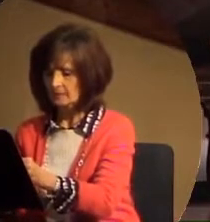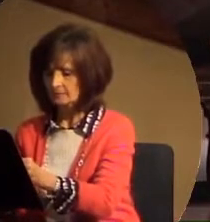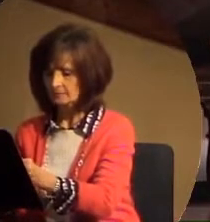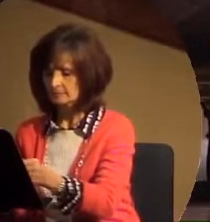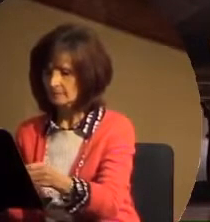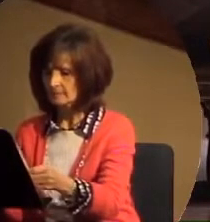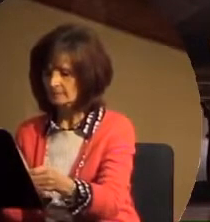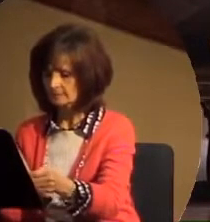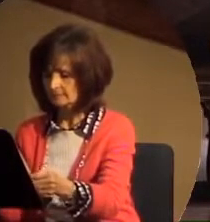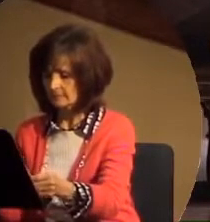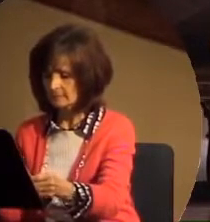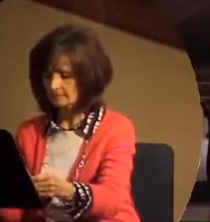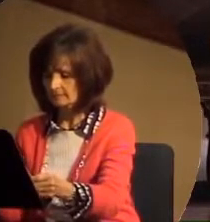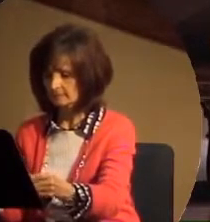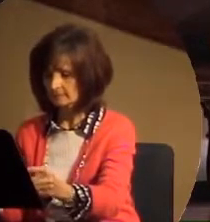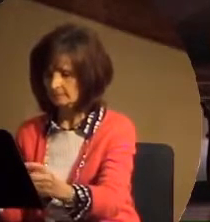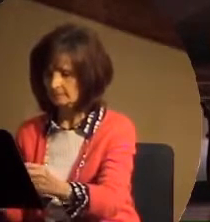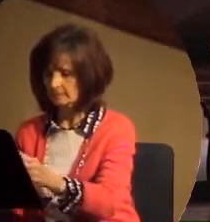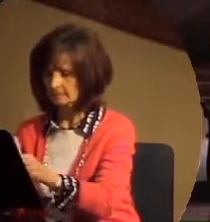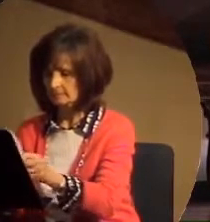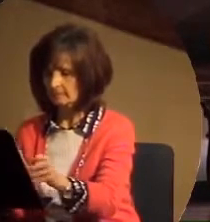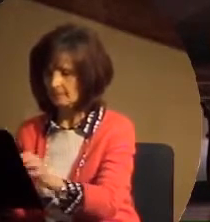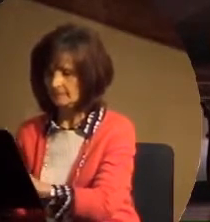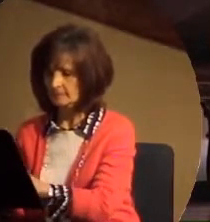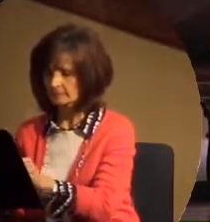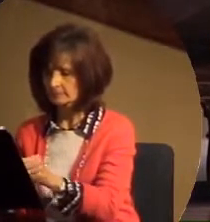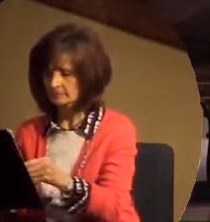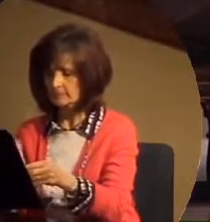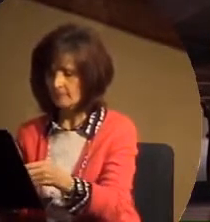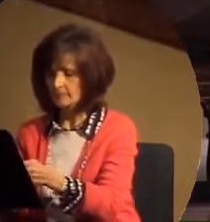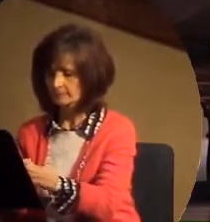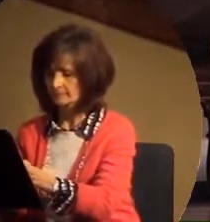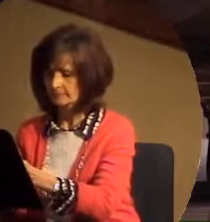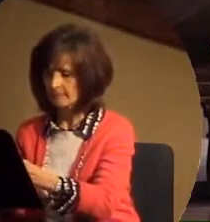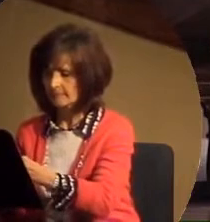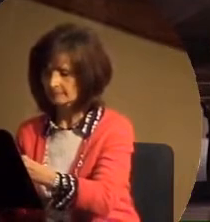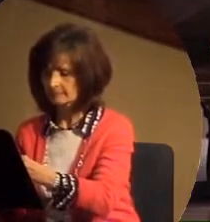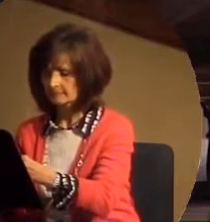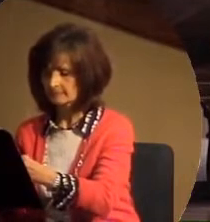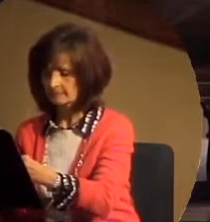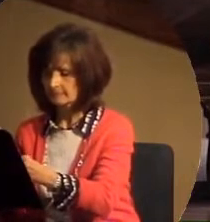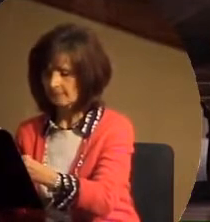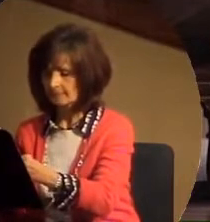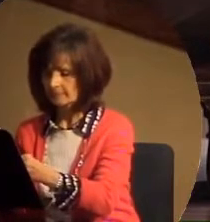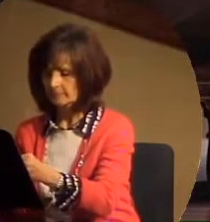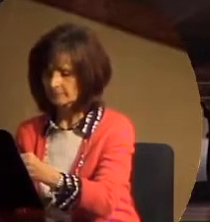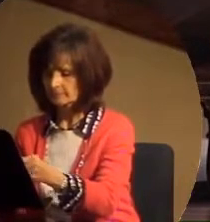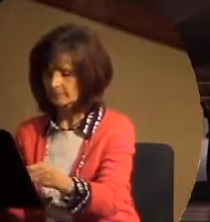My mind is going a lot right now, but we are working, trying to put together